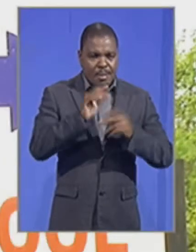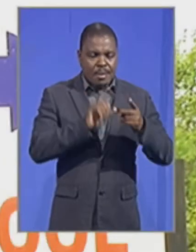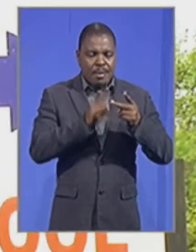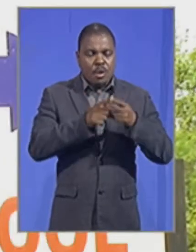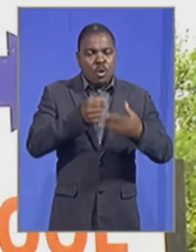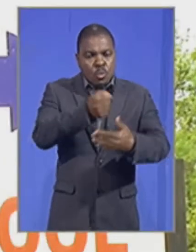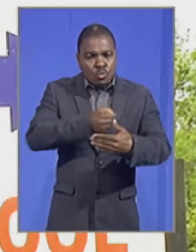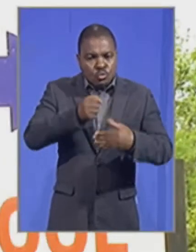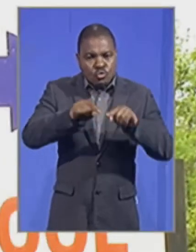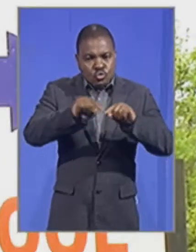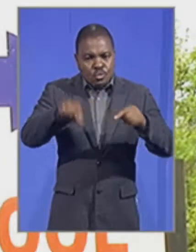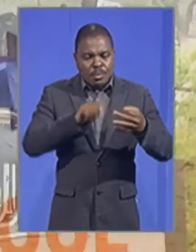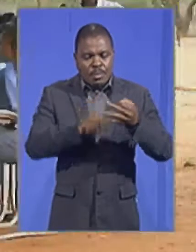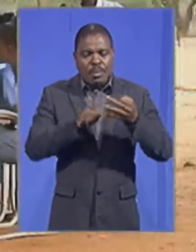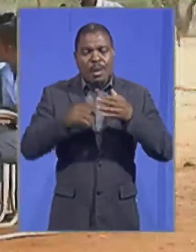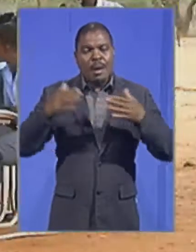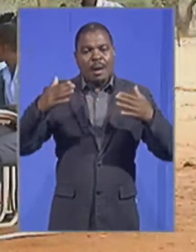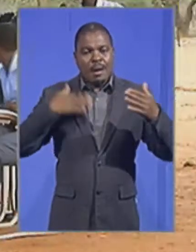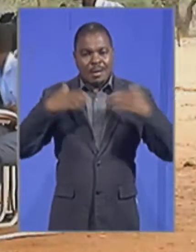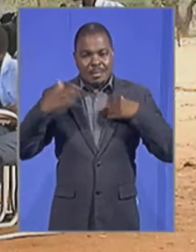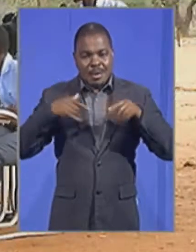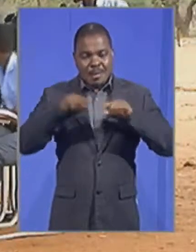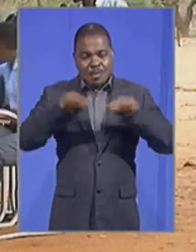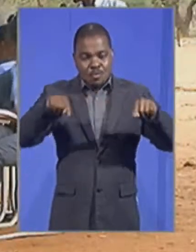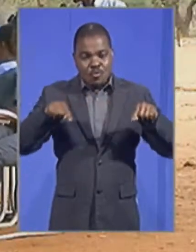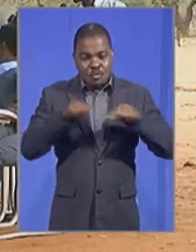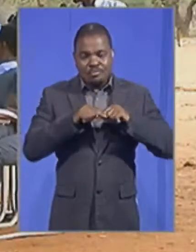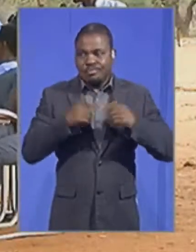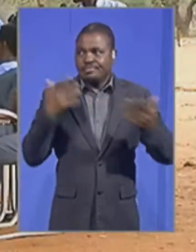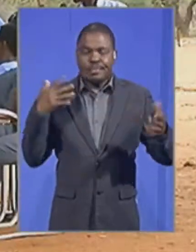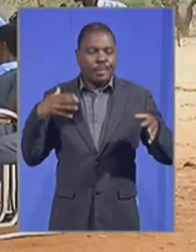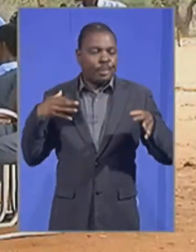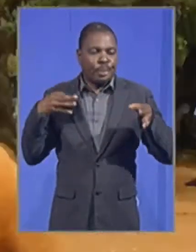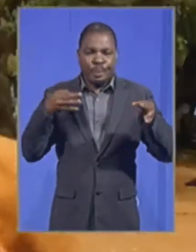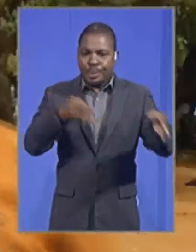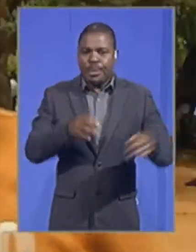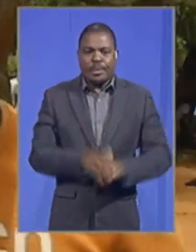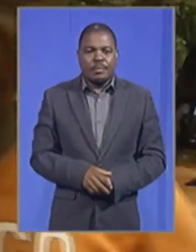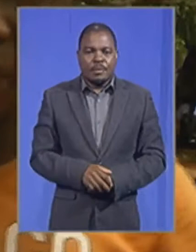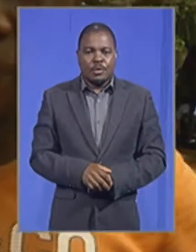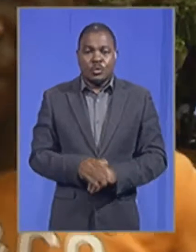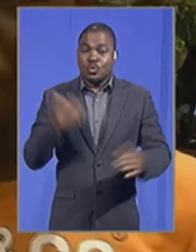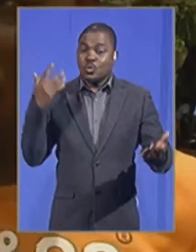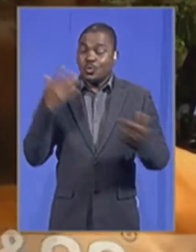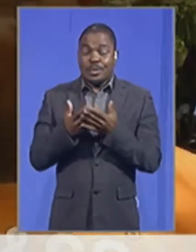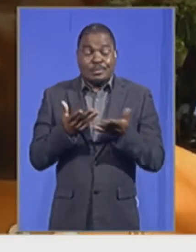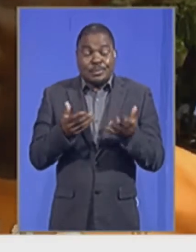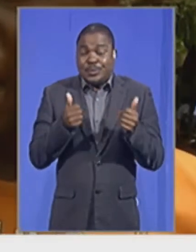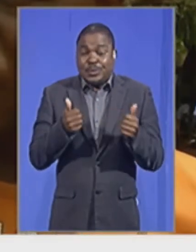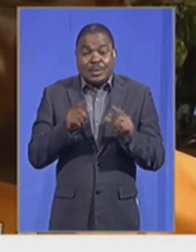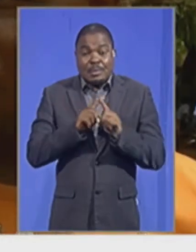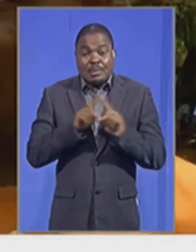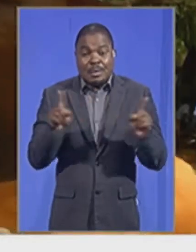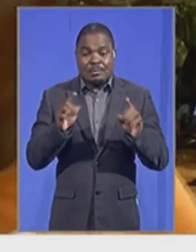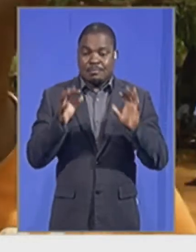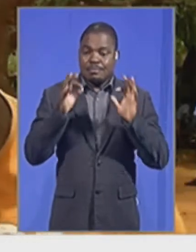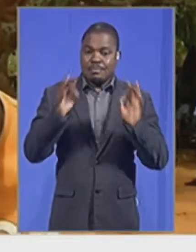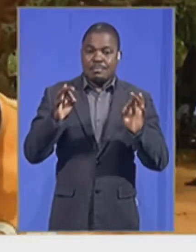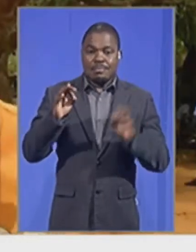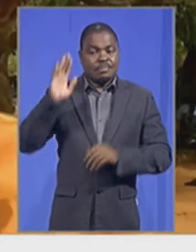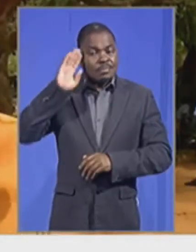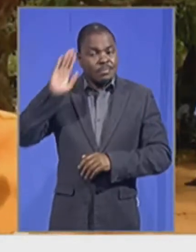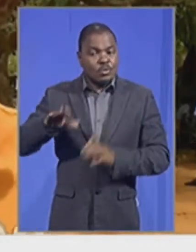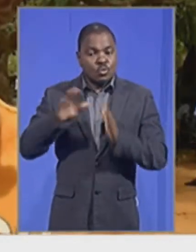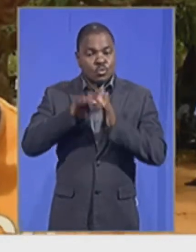apela le bloko ya taolo a senka ja atlega. So far so good. We don't have the proper accommodation of